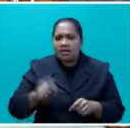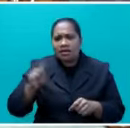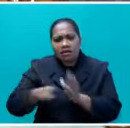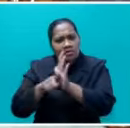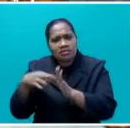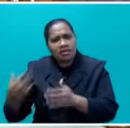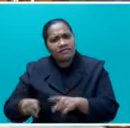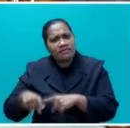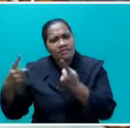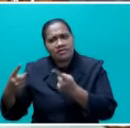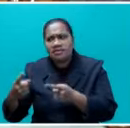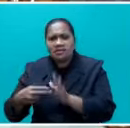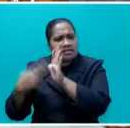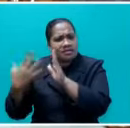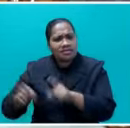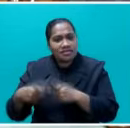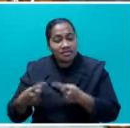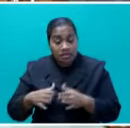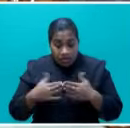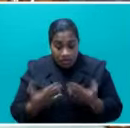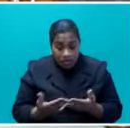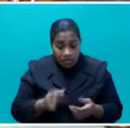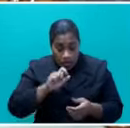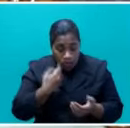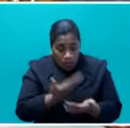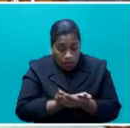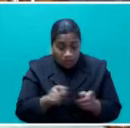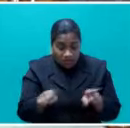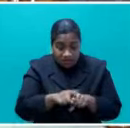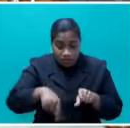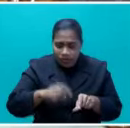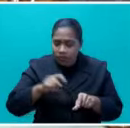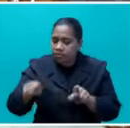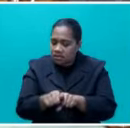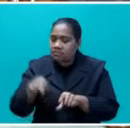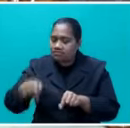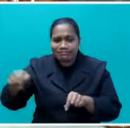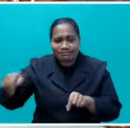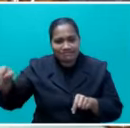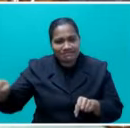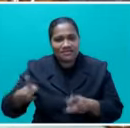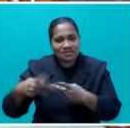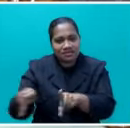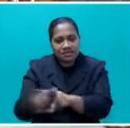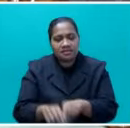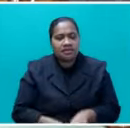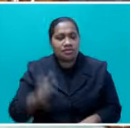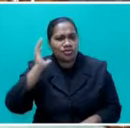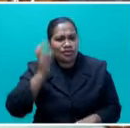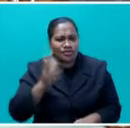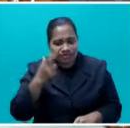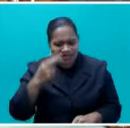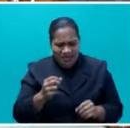journey. Last but not least, Mr. Speaker, sir, the SFN technology will also free up the much needed radio frequencies, which is what I've called the